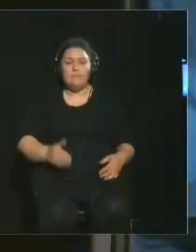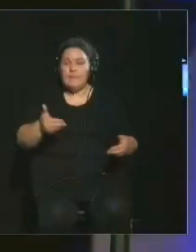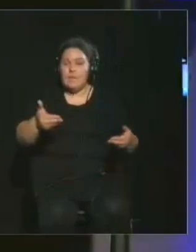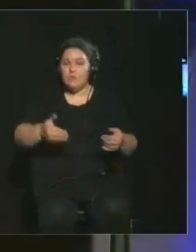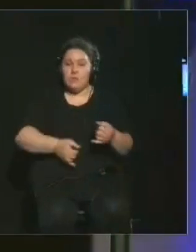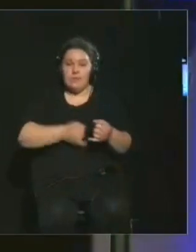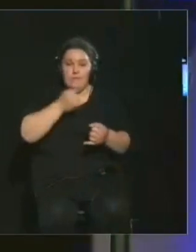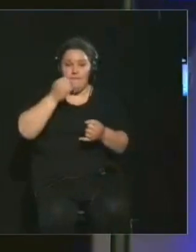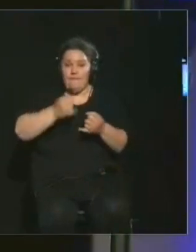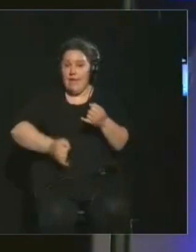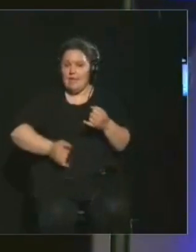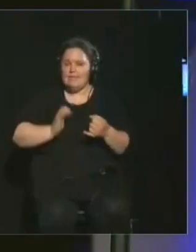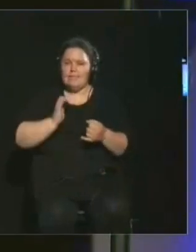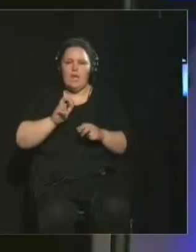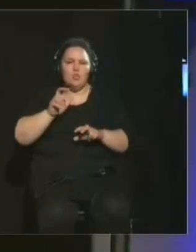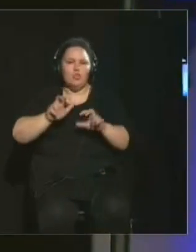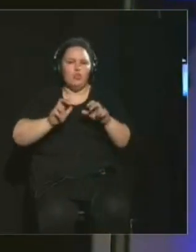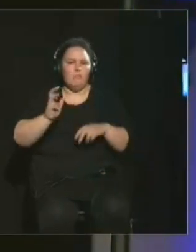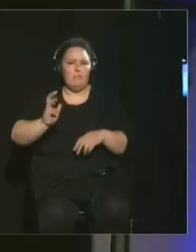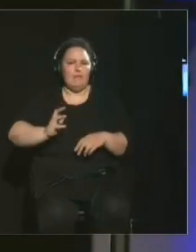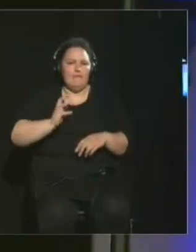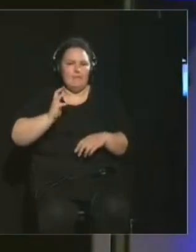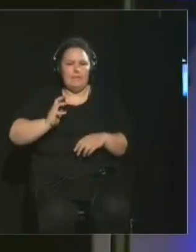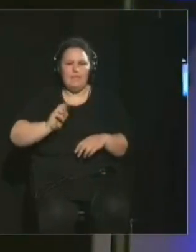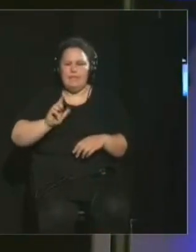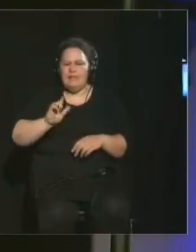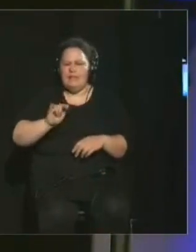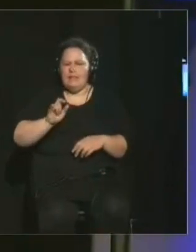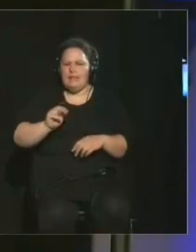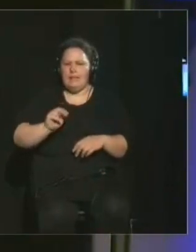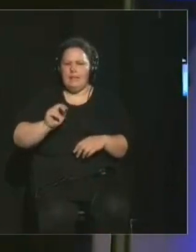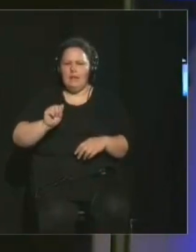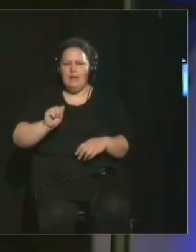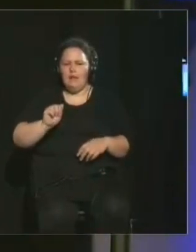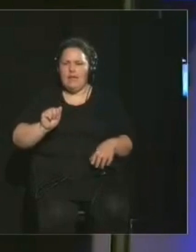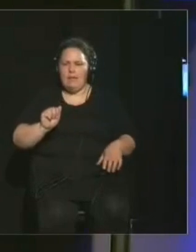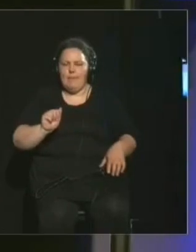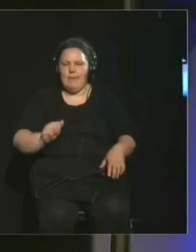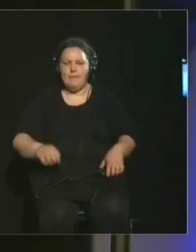Introducing the finalist is our tournament official, Lilin Adeyemi.